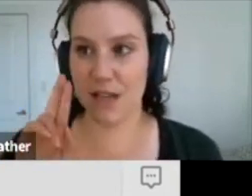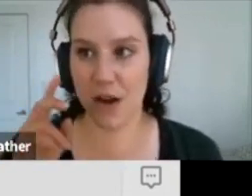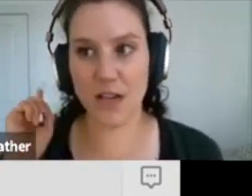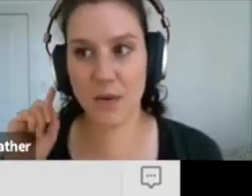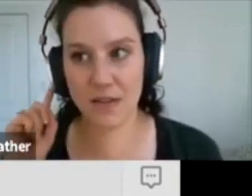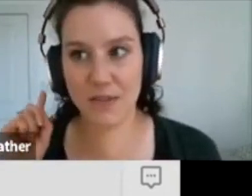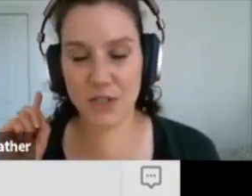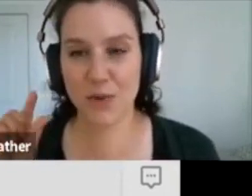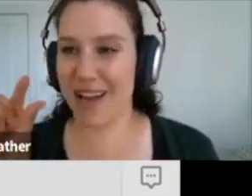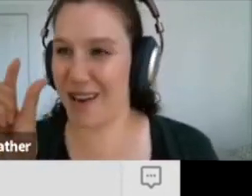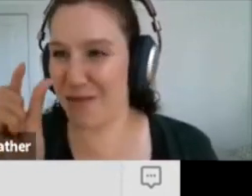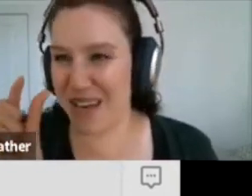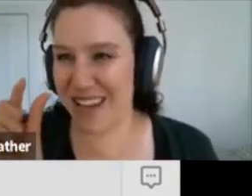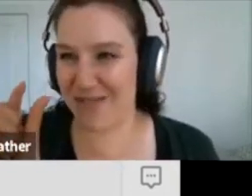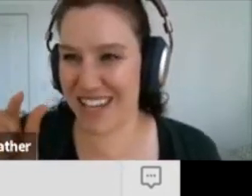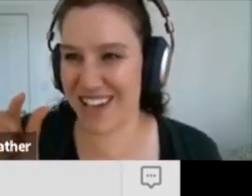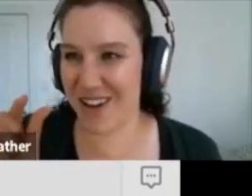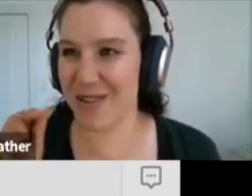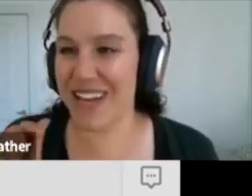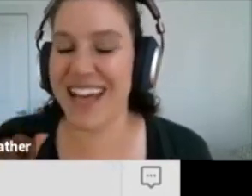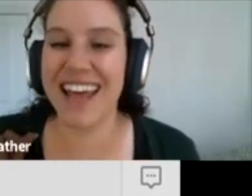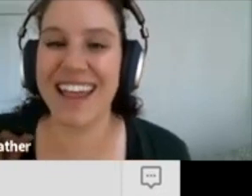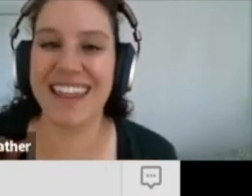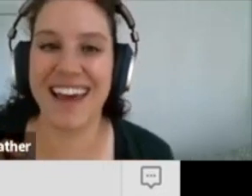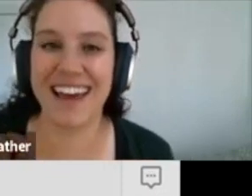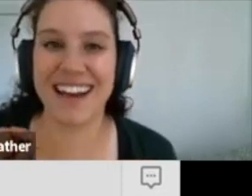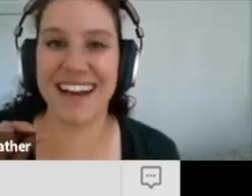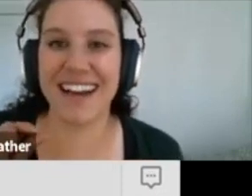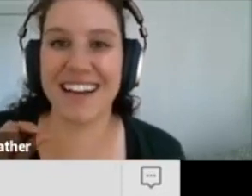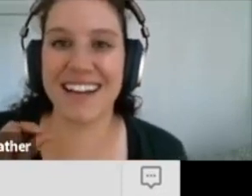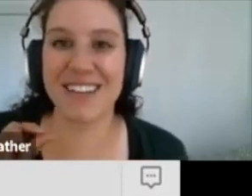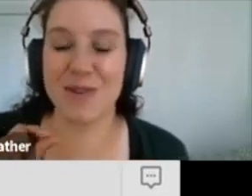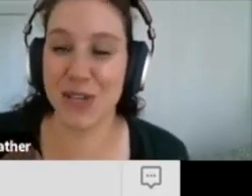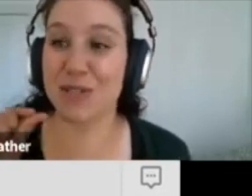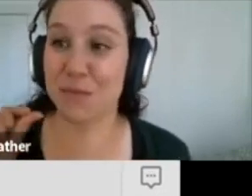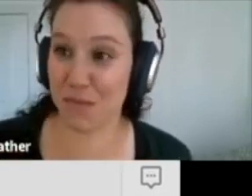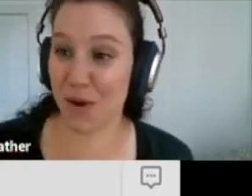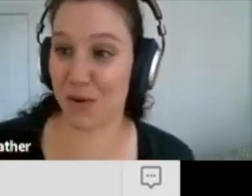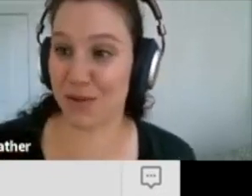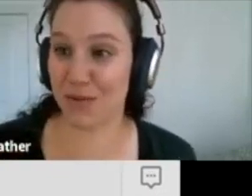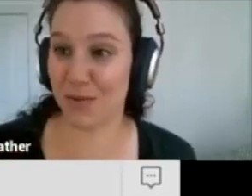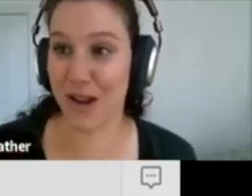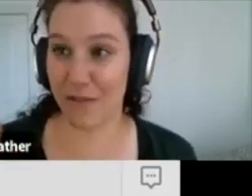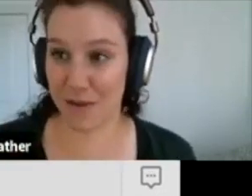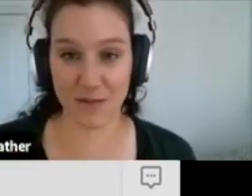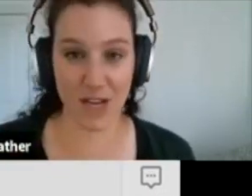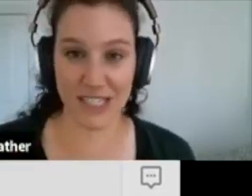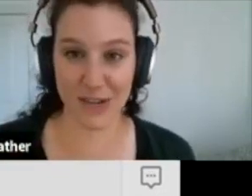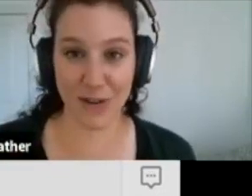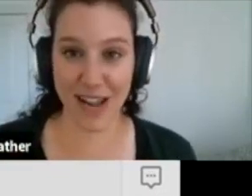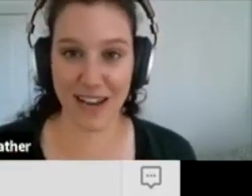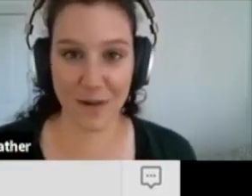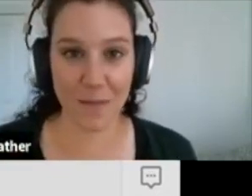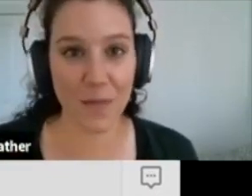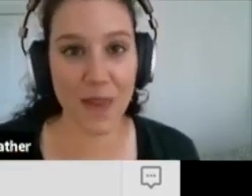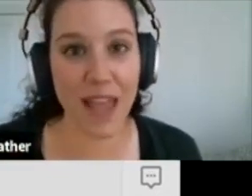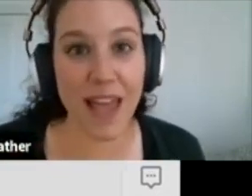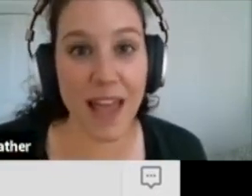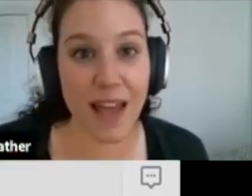So it's an audio and visual kind of mini video that you can use to promote whatever piece of content you're